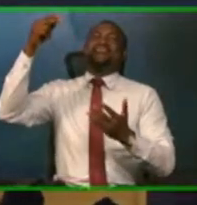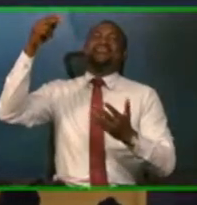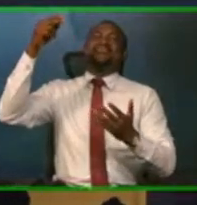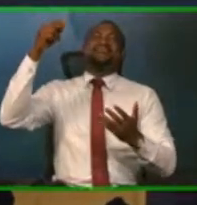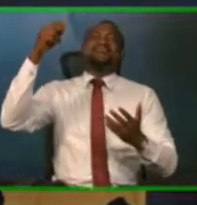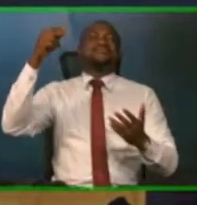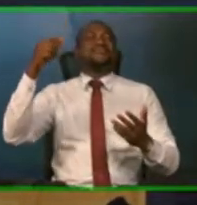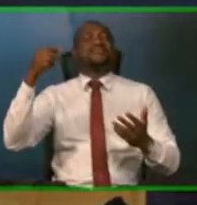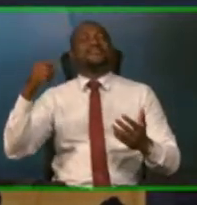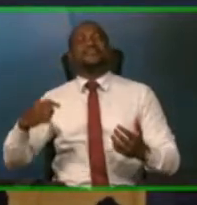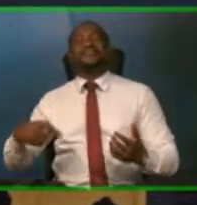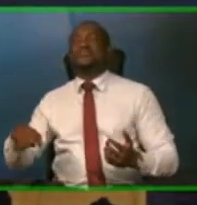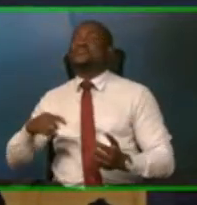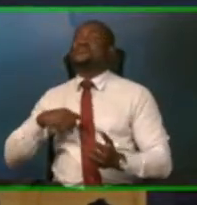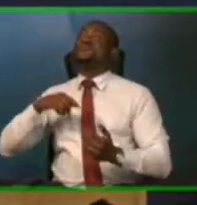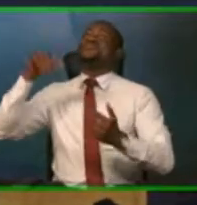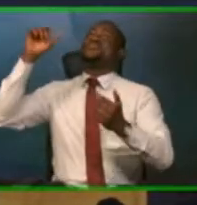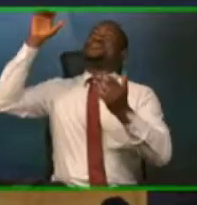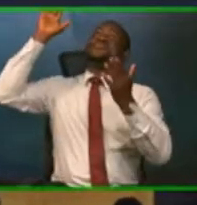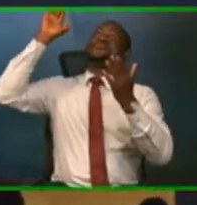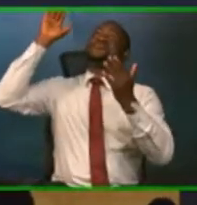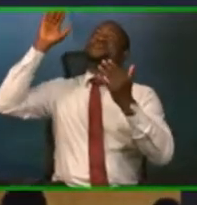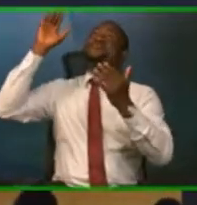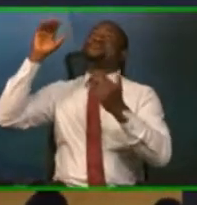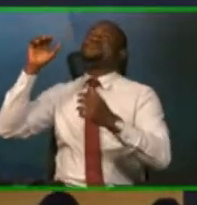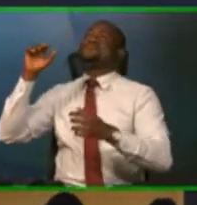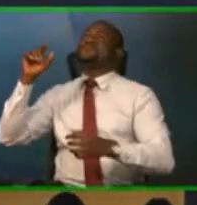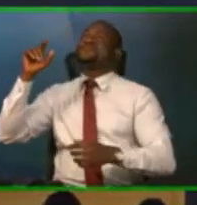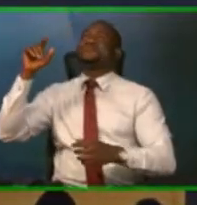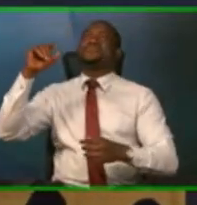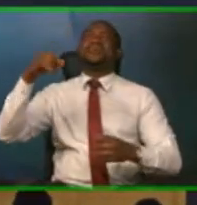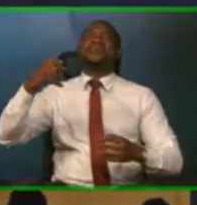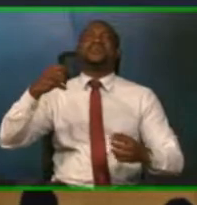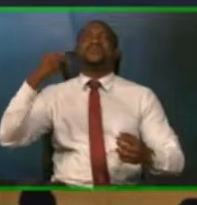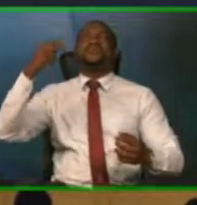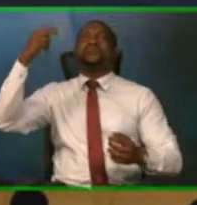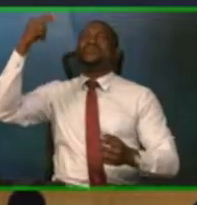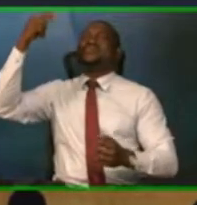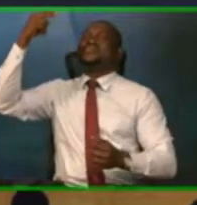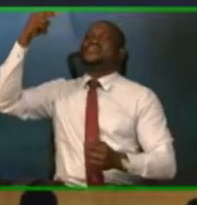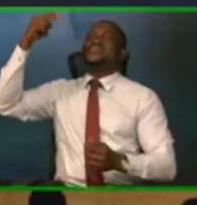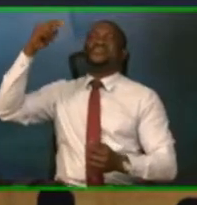Yahweh. We look to Yahweh,